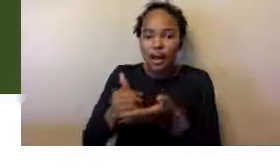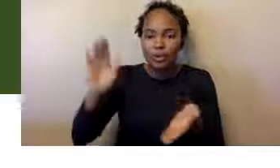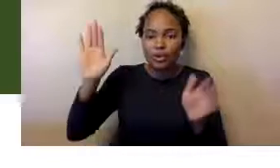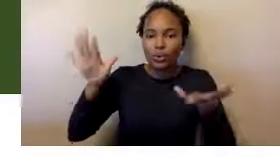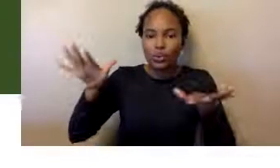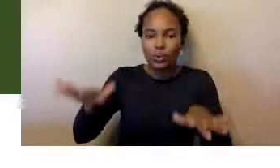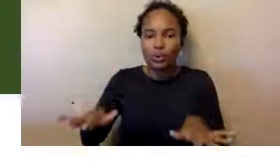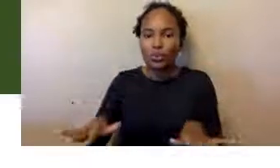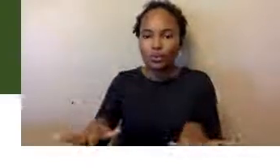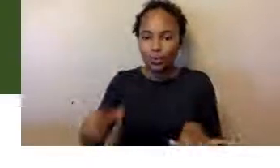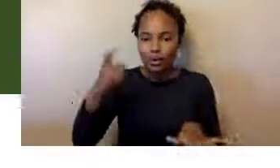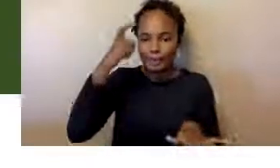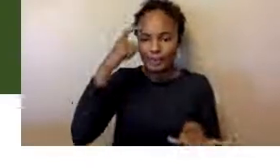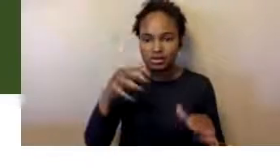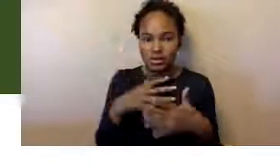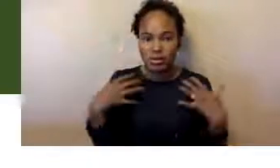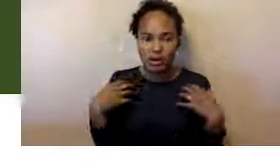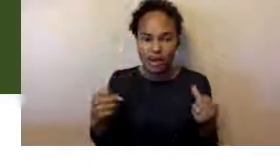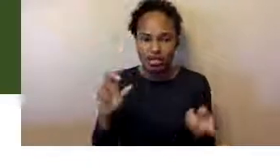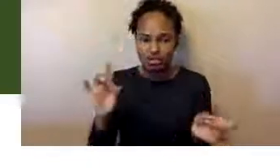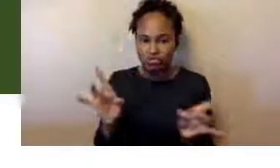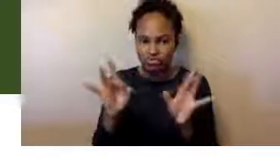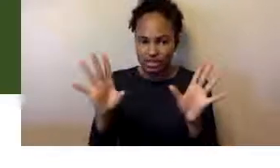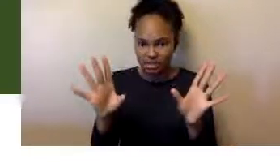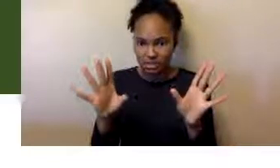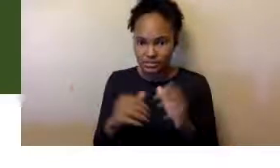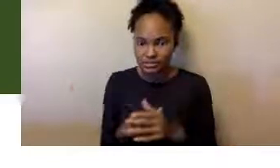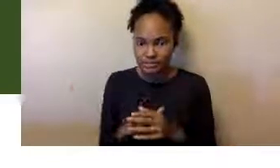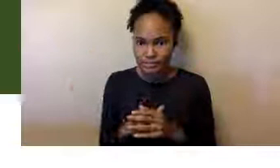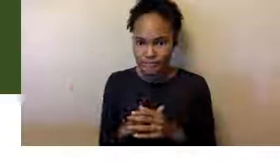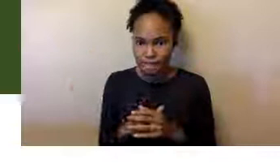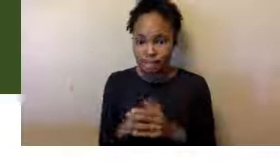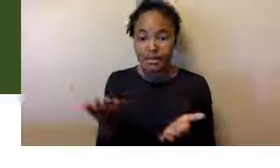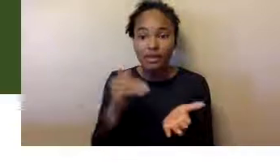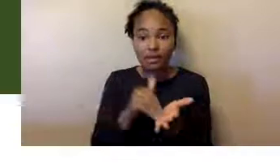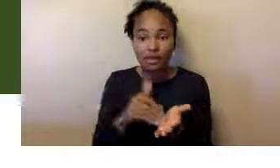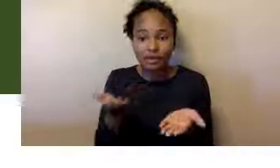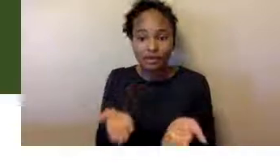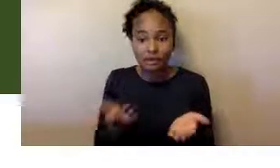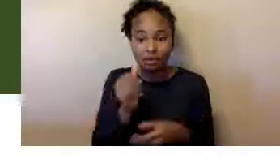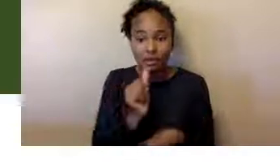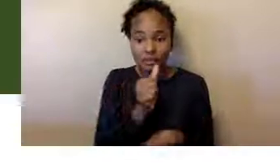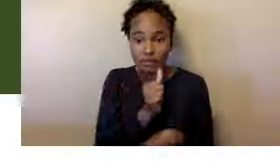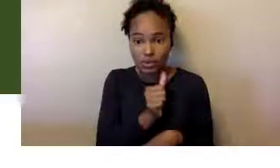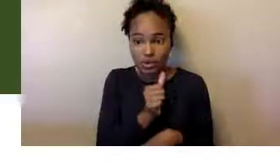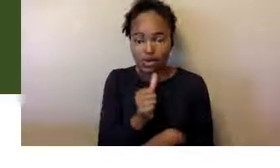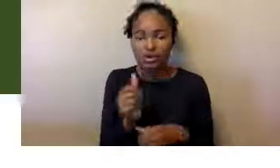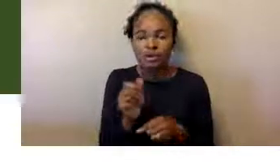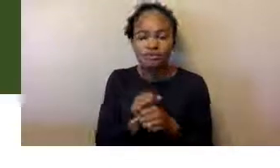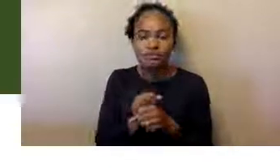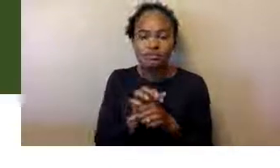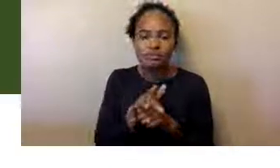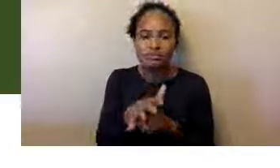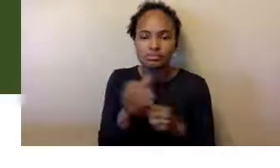non-compliant individuals. So again, in Arizona, there are a number of